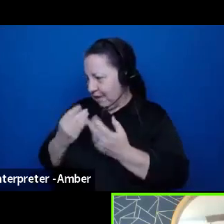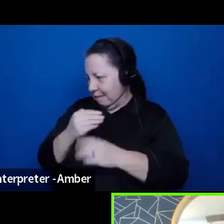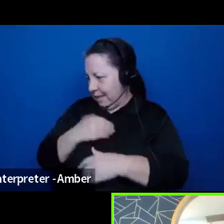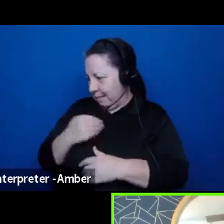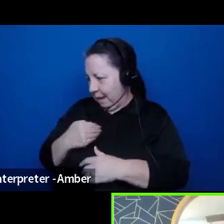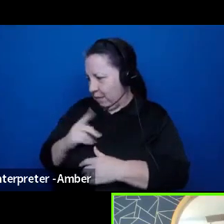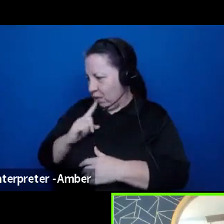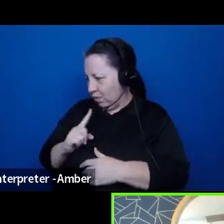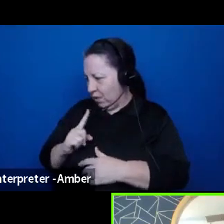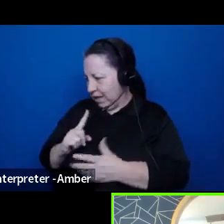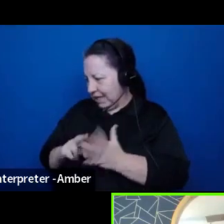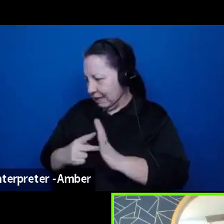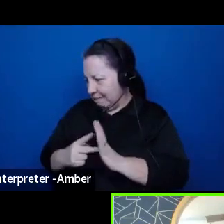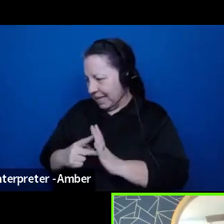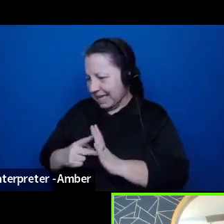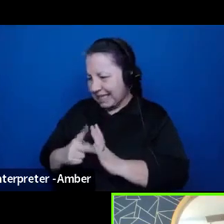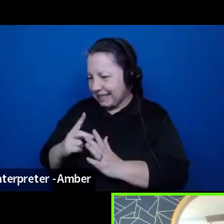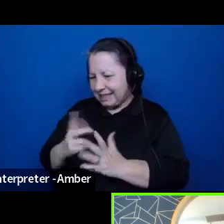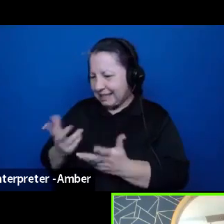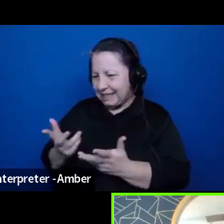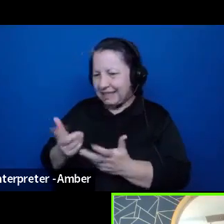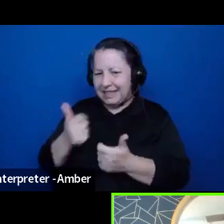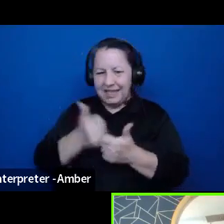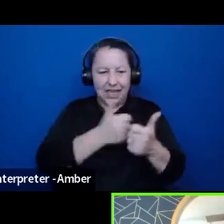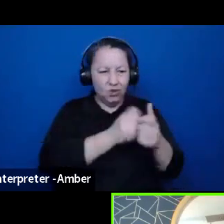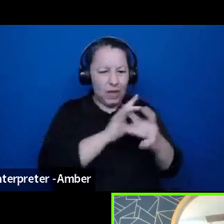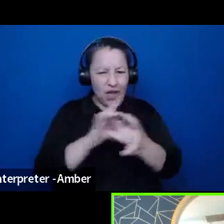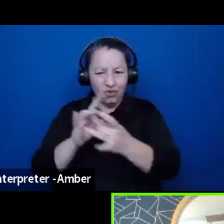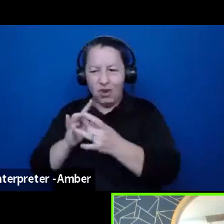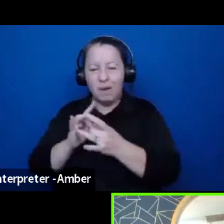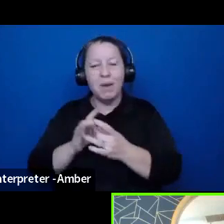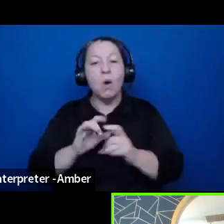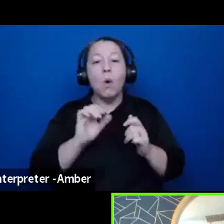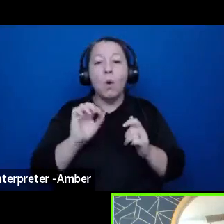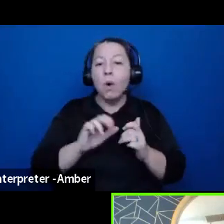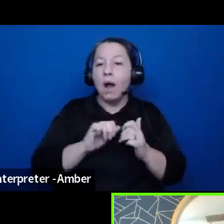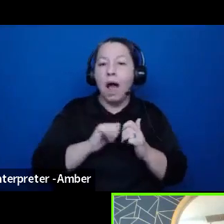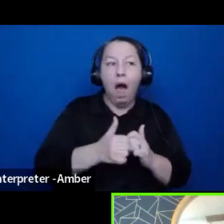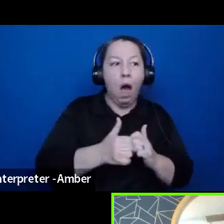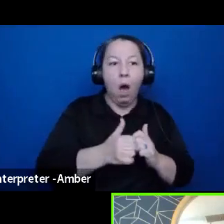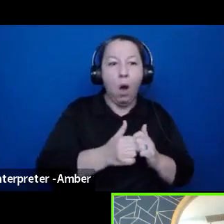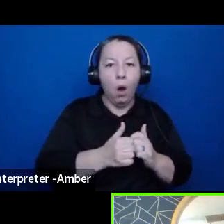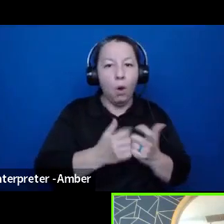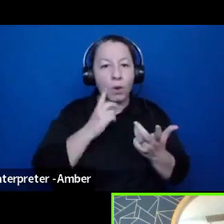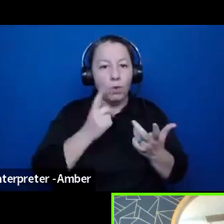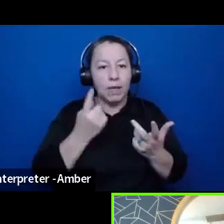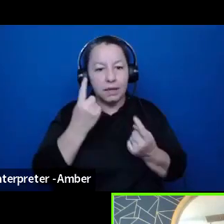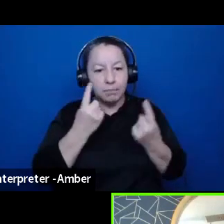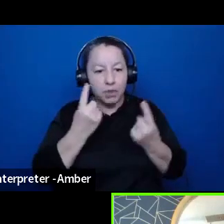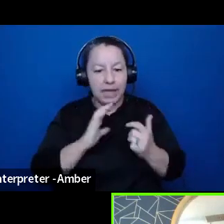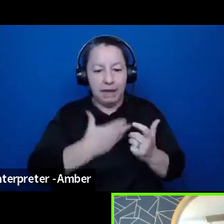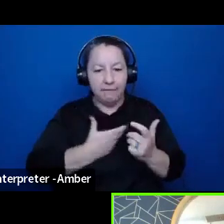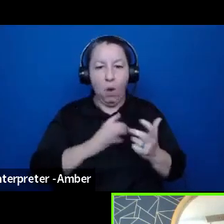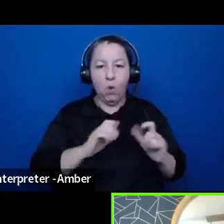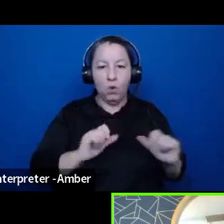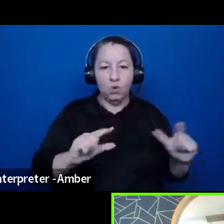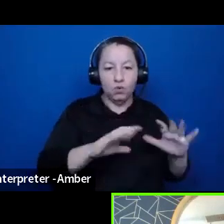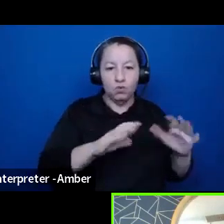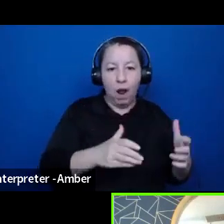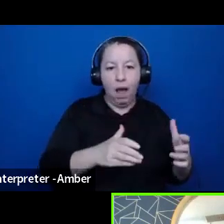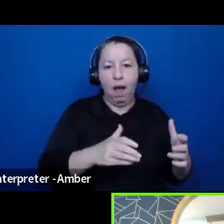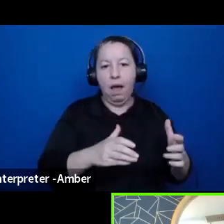at each other from tribal nation to tribal nation as relatives, and also how we look at, you know, our